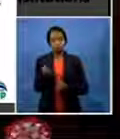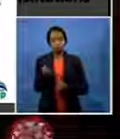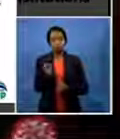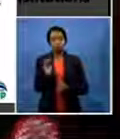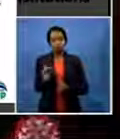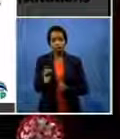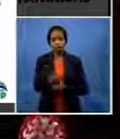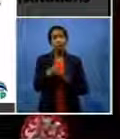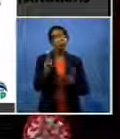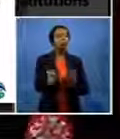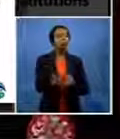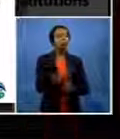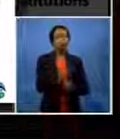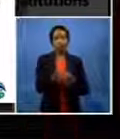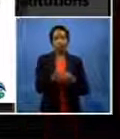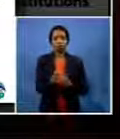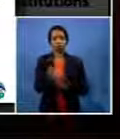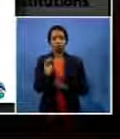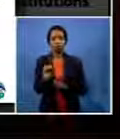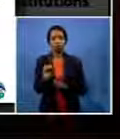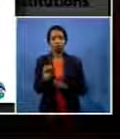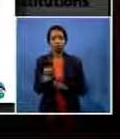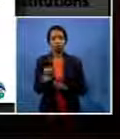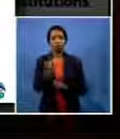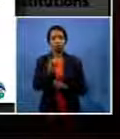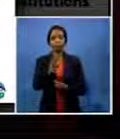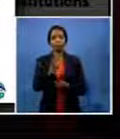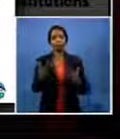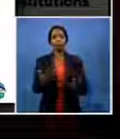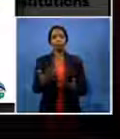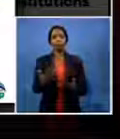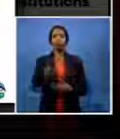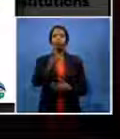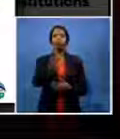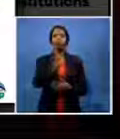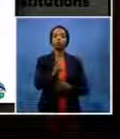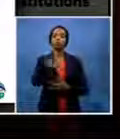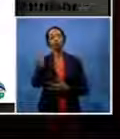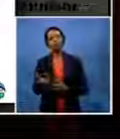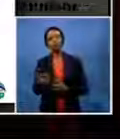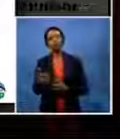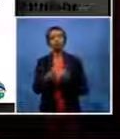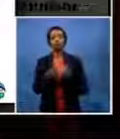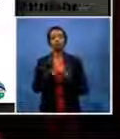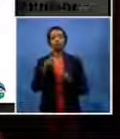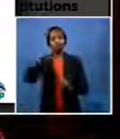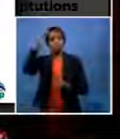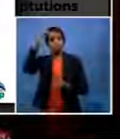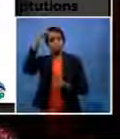and there is also an added consideration that needs to be in place to talk